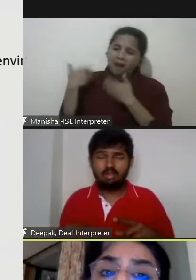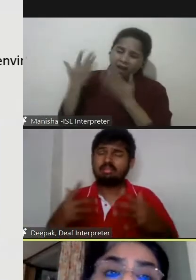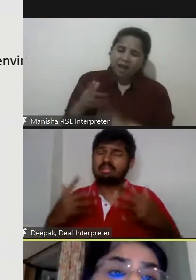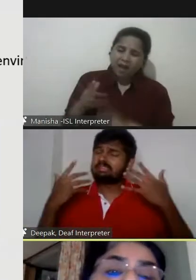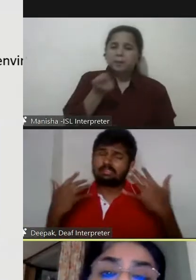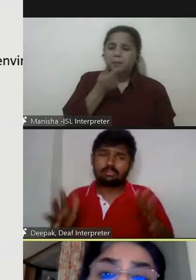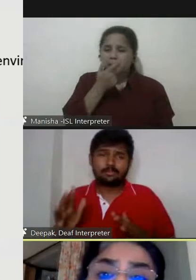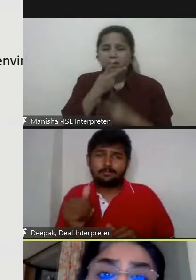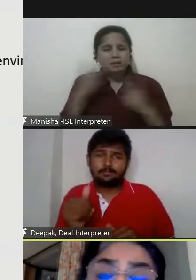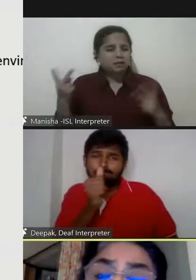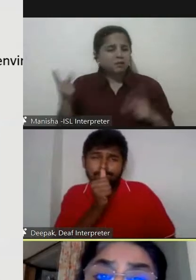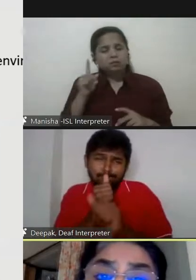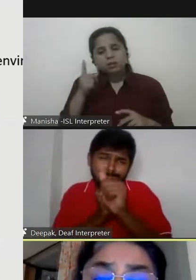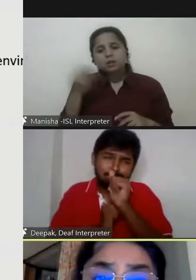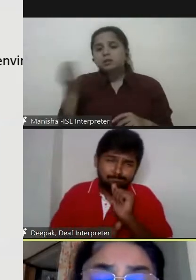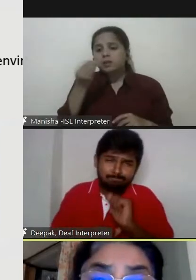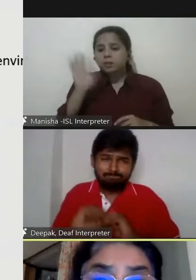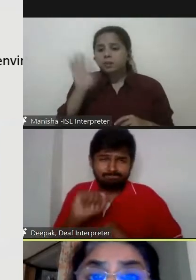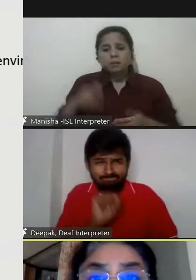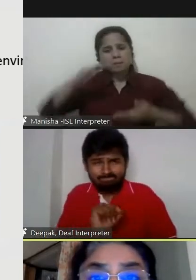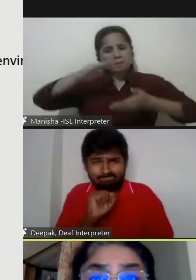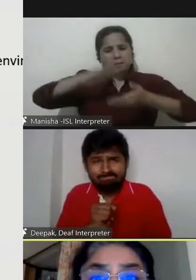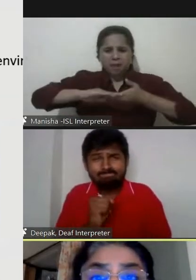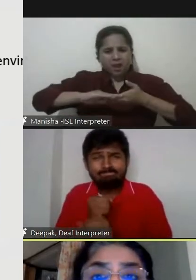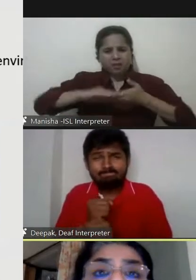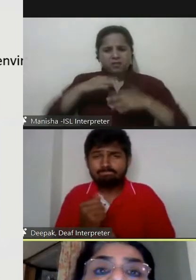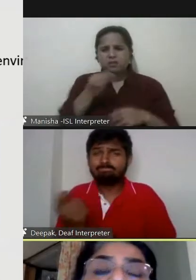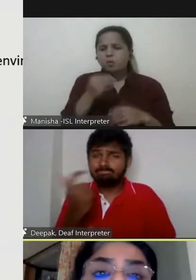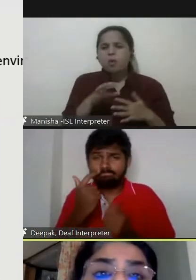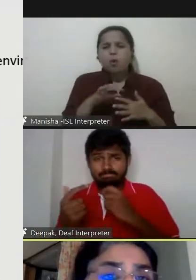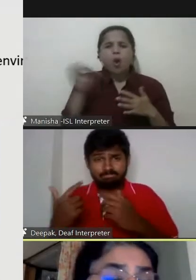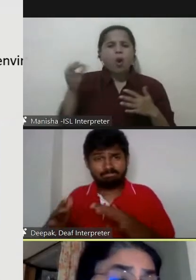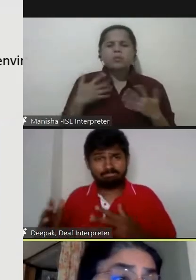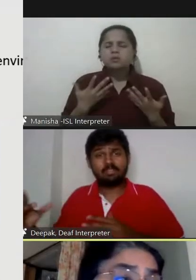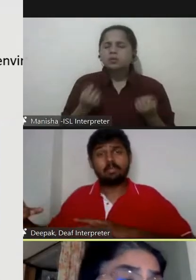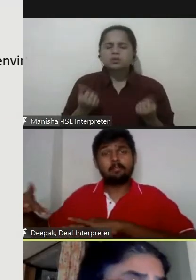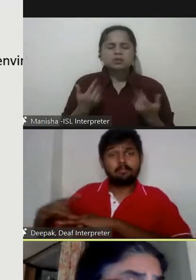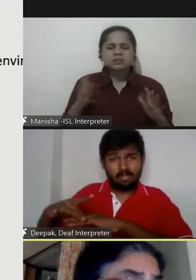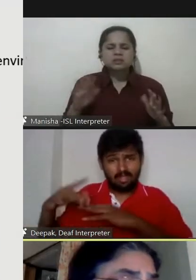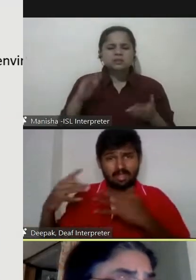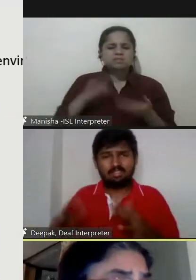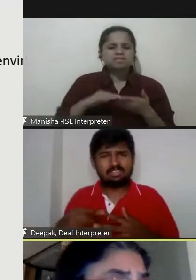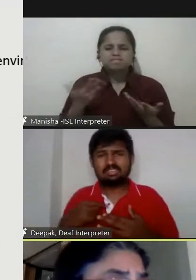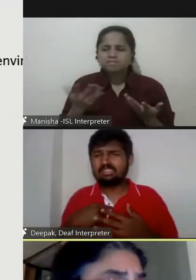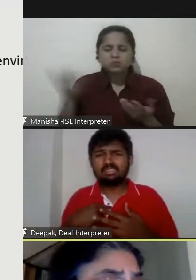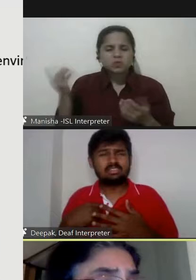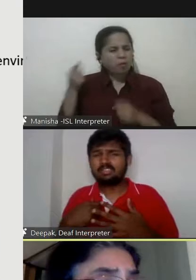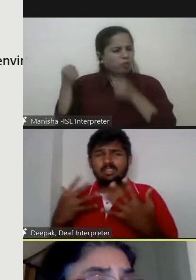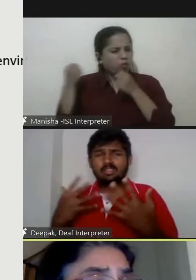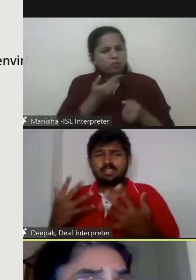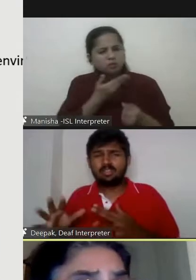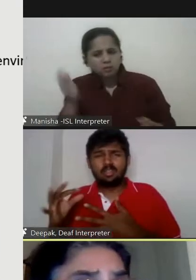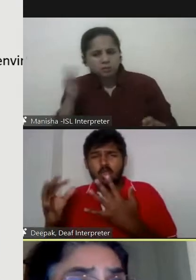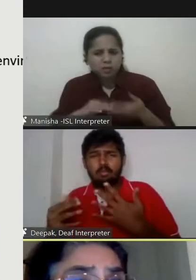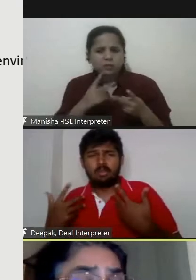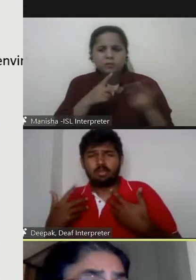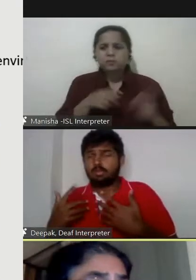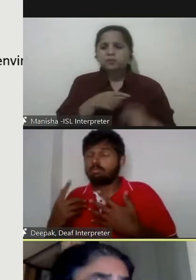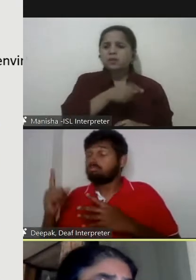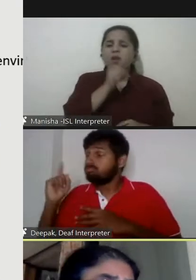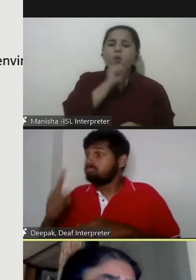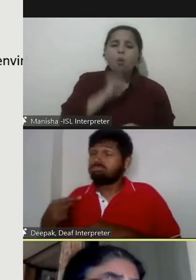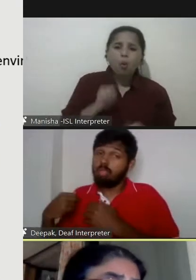some women, marriage was not an option. The elderly with their